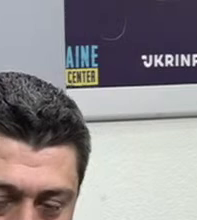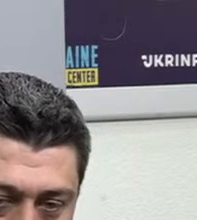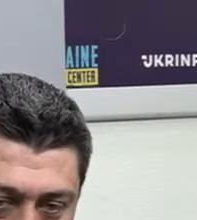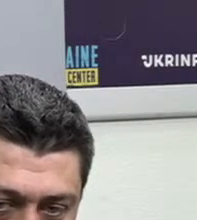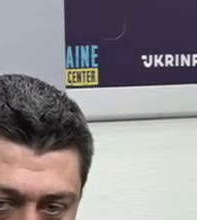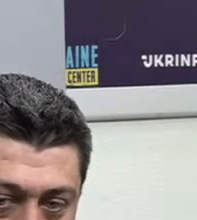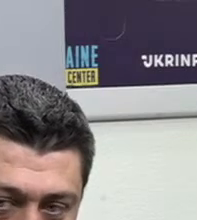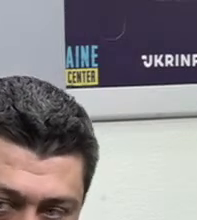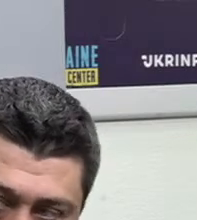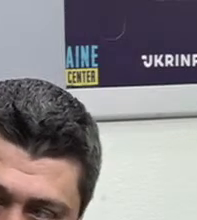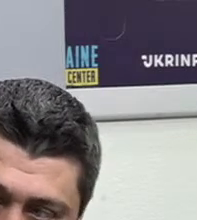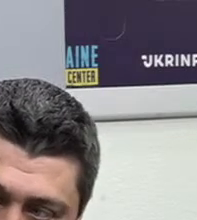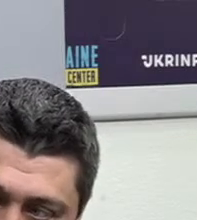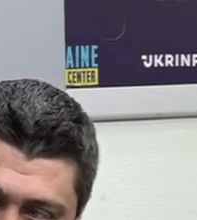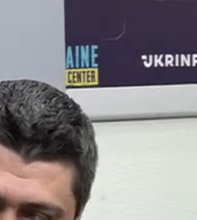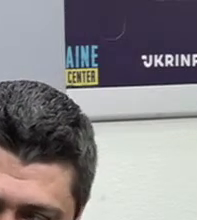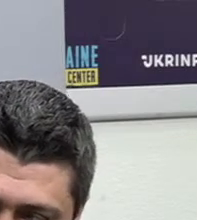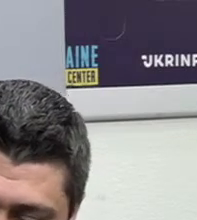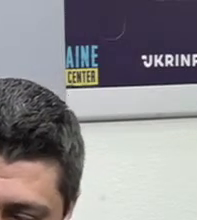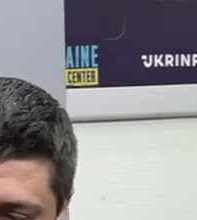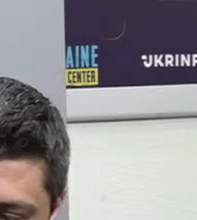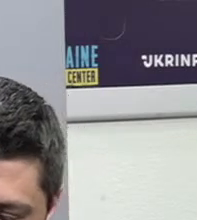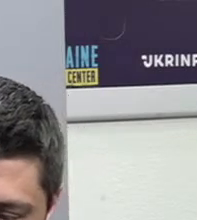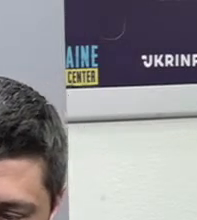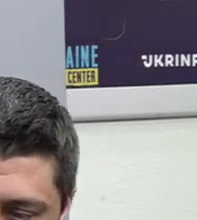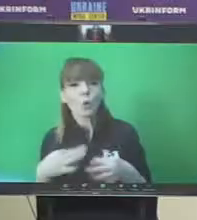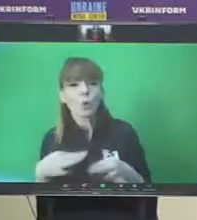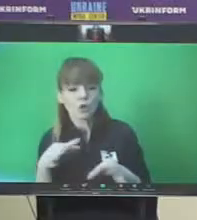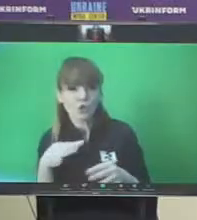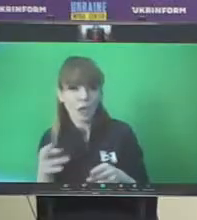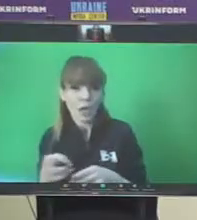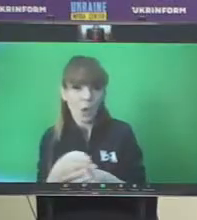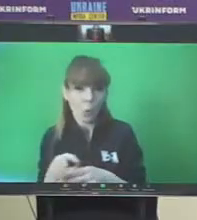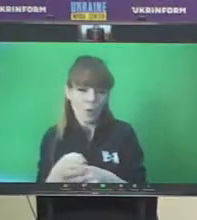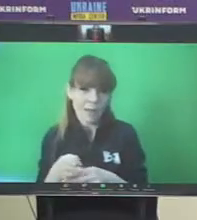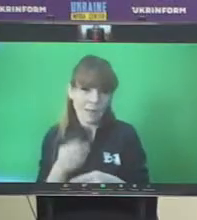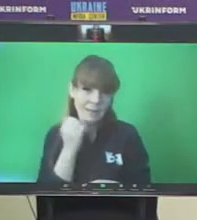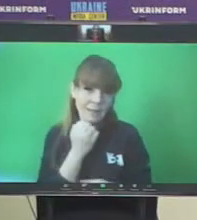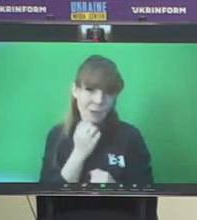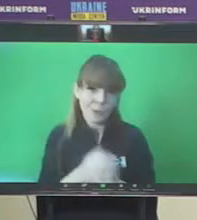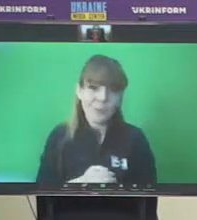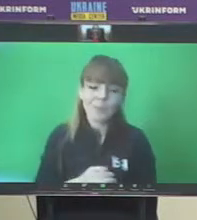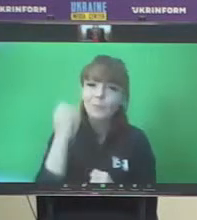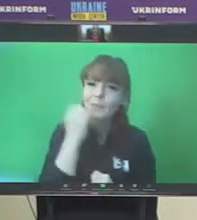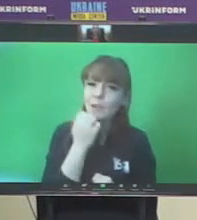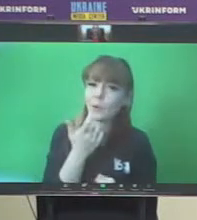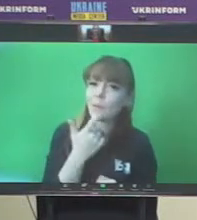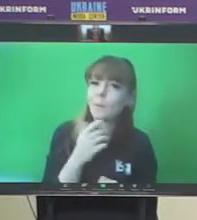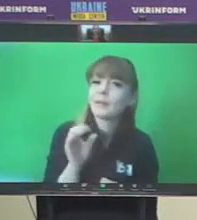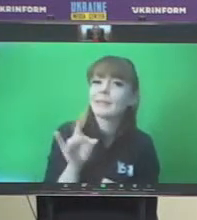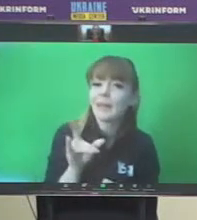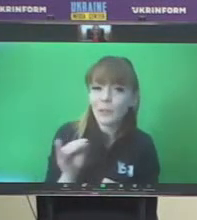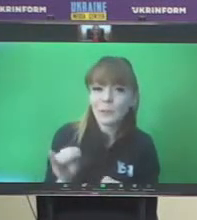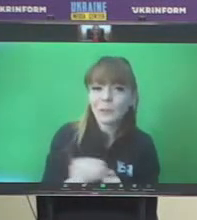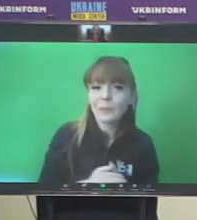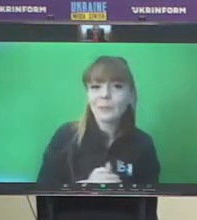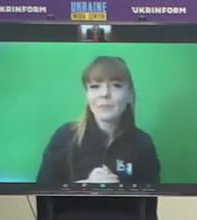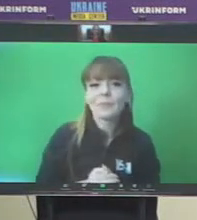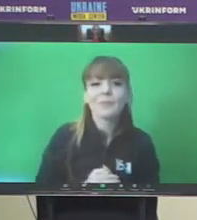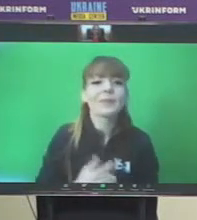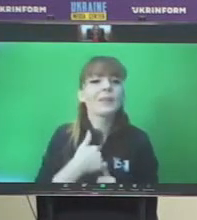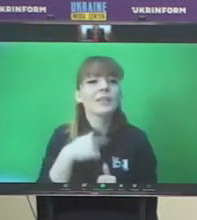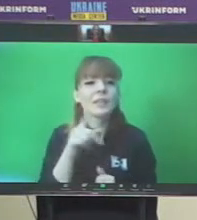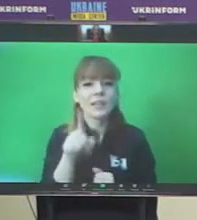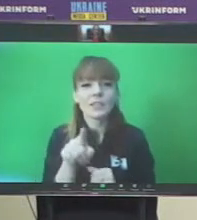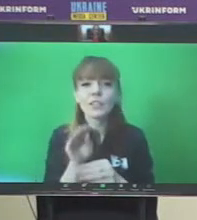and provide a lot of questions in terms of the legislation. Thank you. I would also